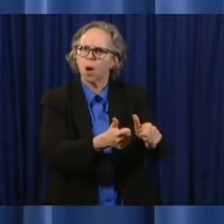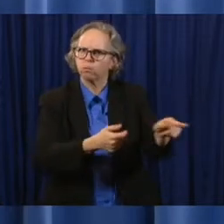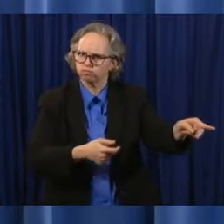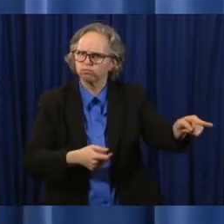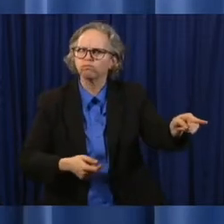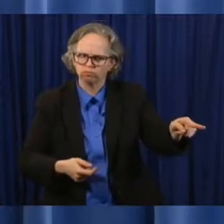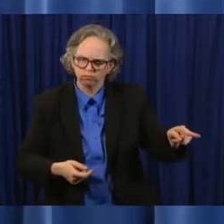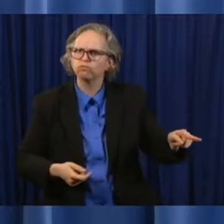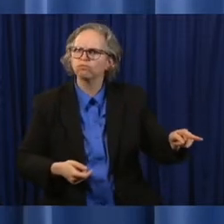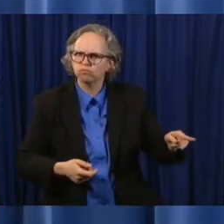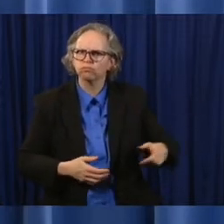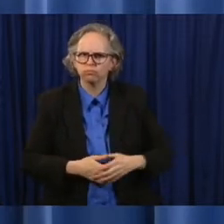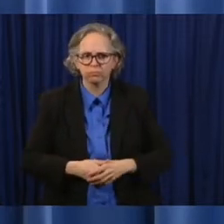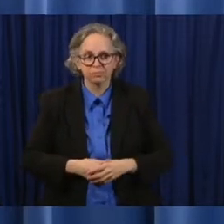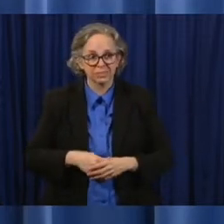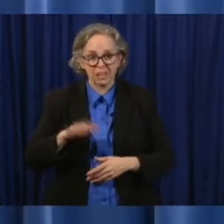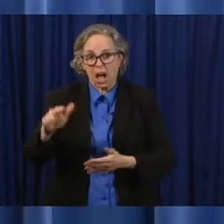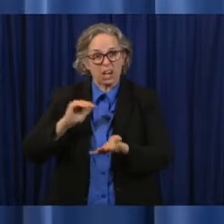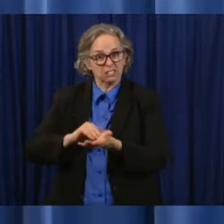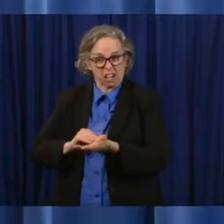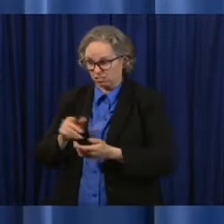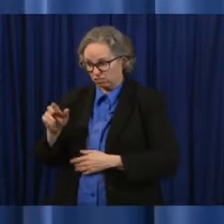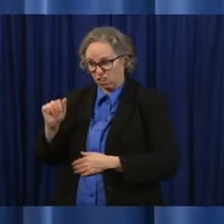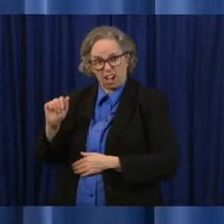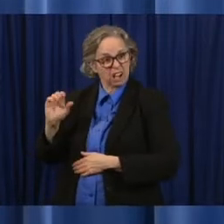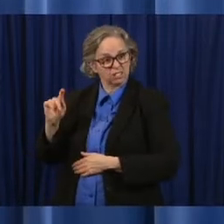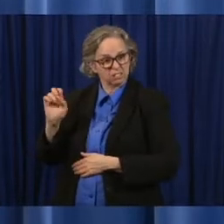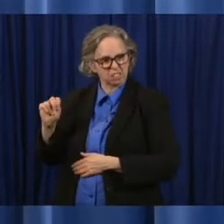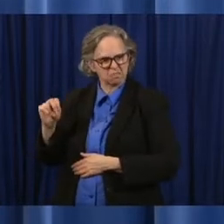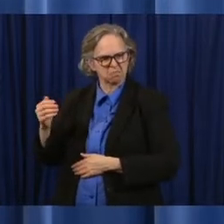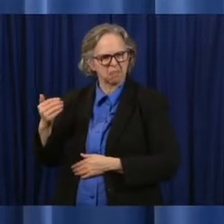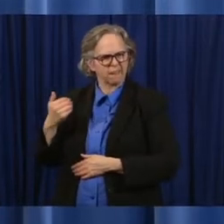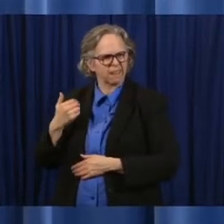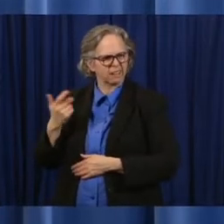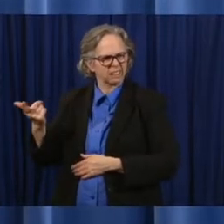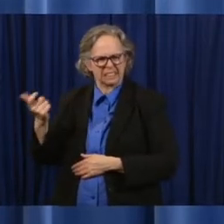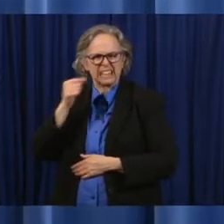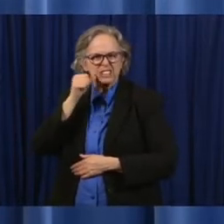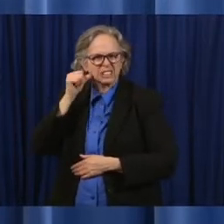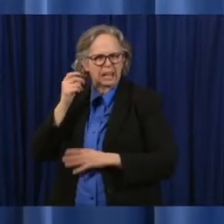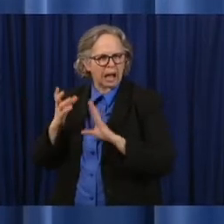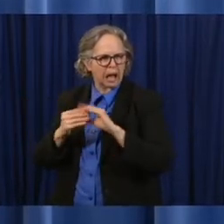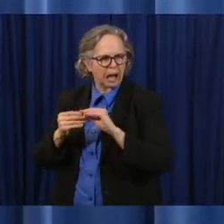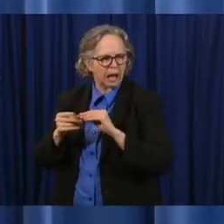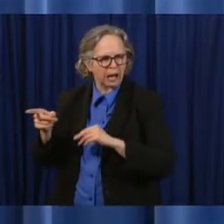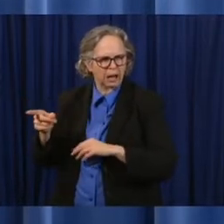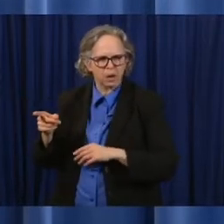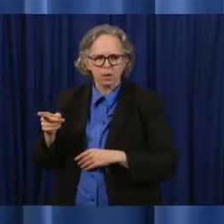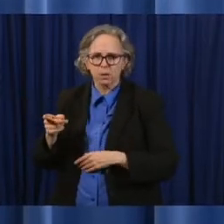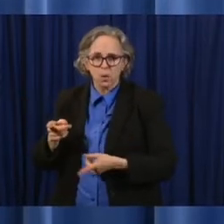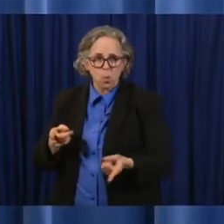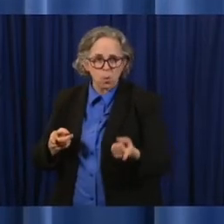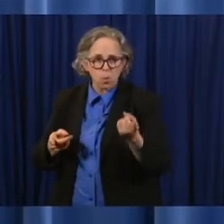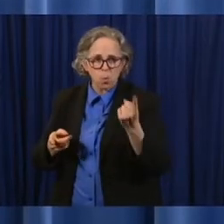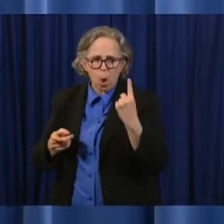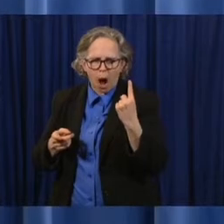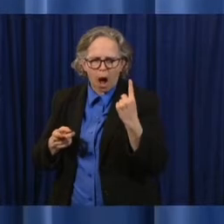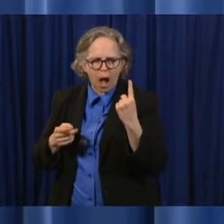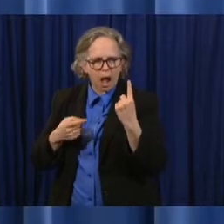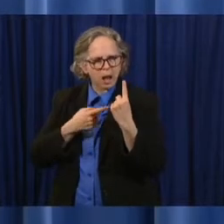and I indicated yesterday, one of the things that we know we must get moving at a much higher